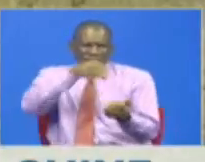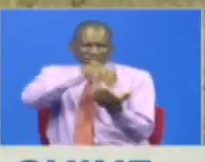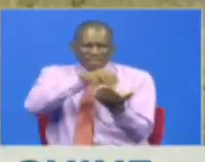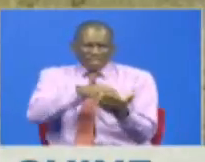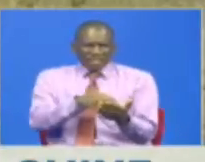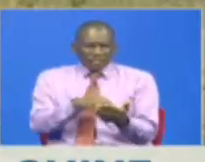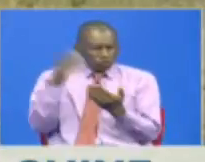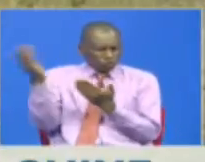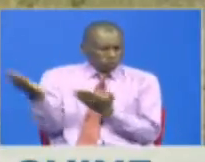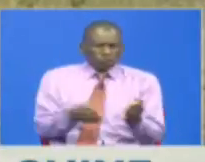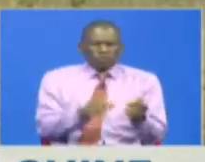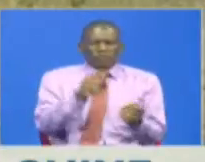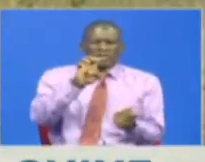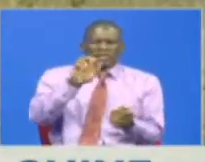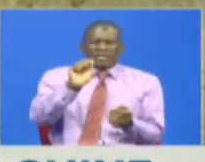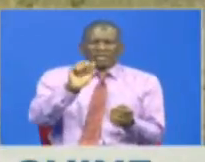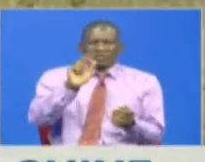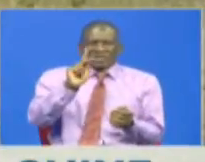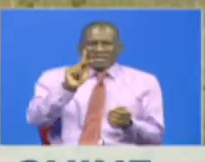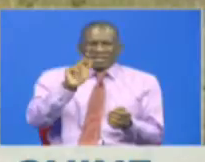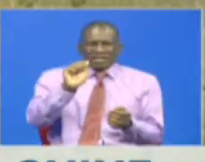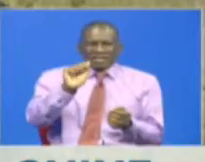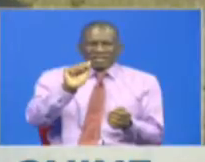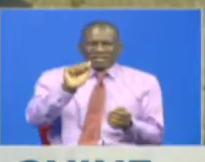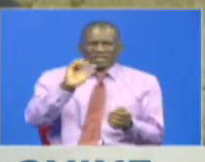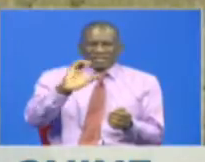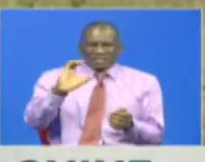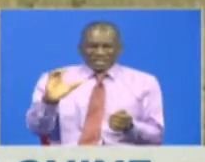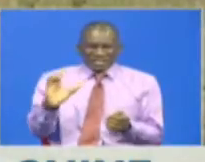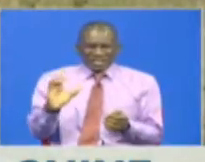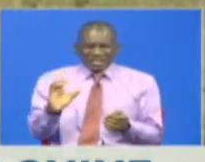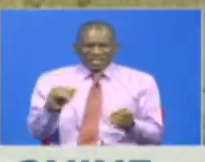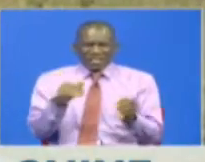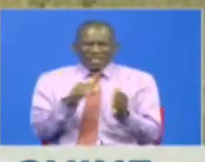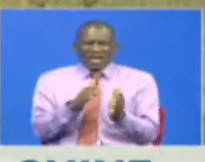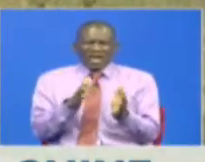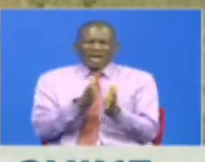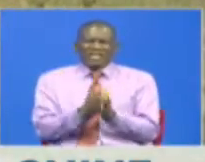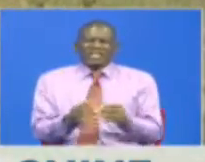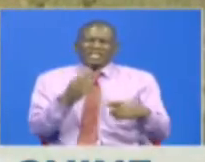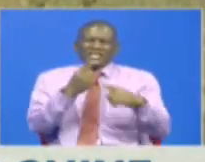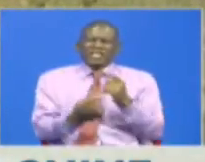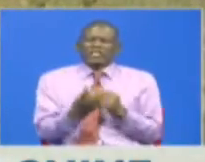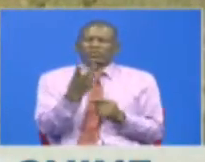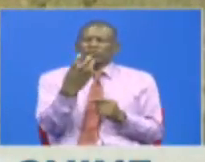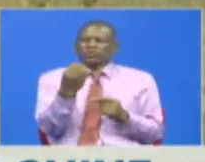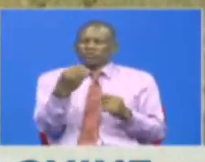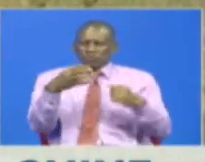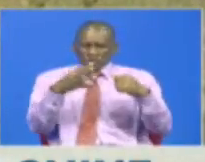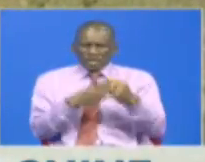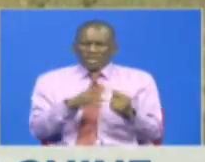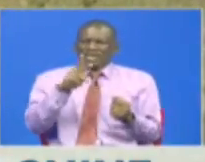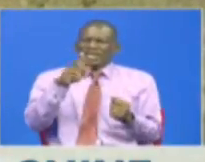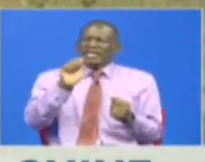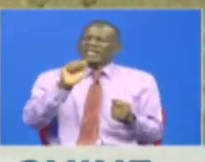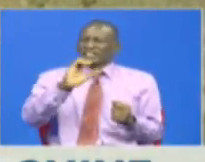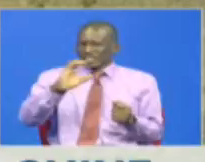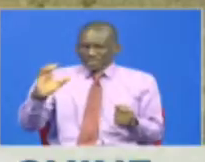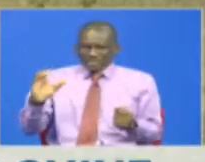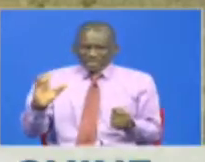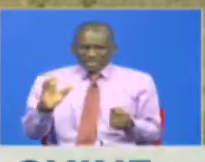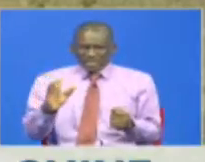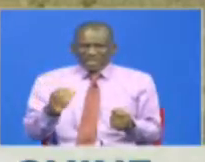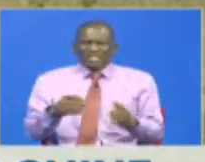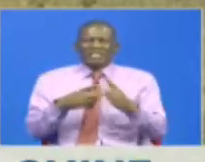KSEC, at that time Kenya Anti-Corruption Commission, and in 2009 the KSEC filed a